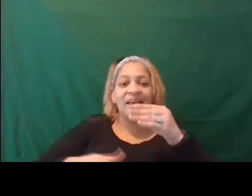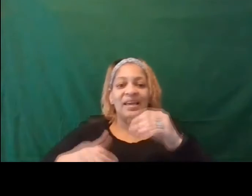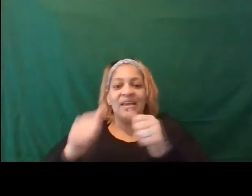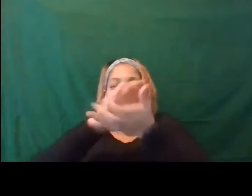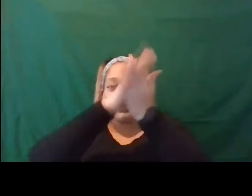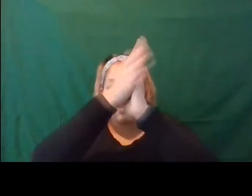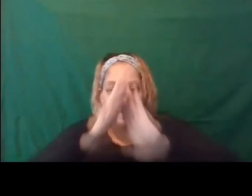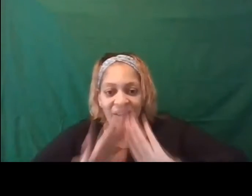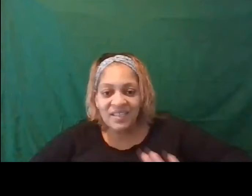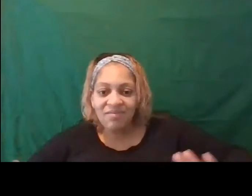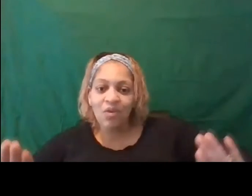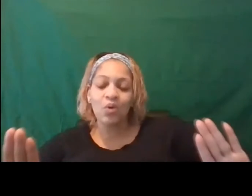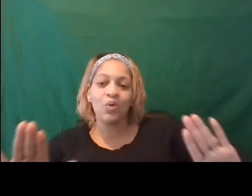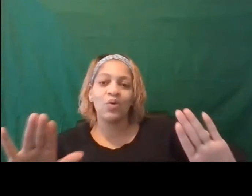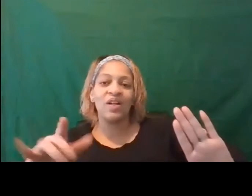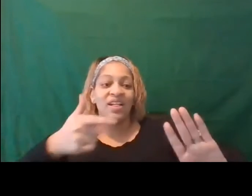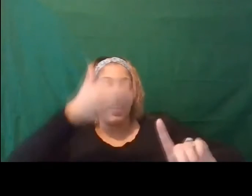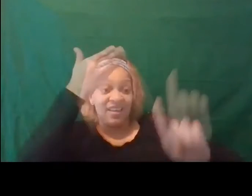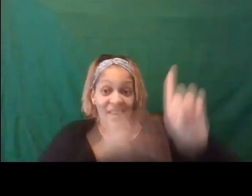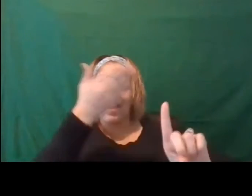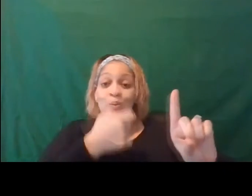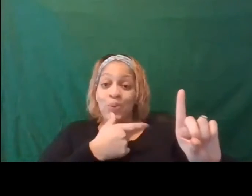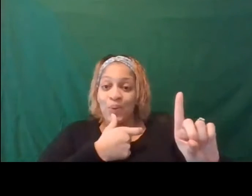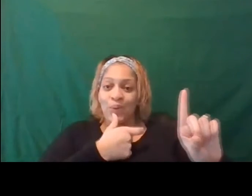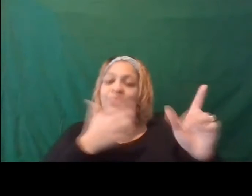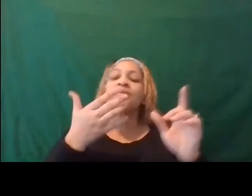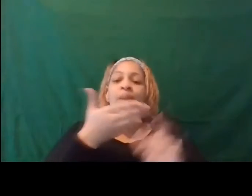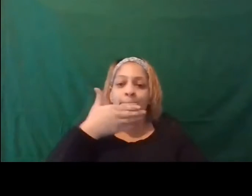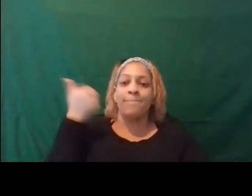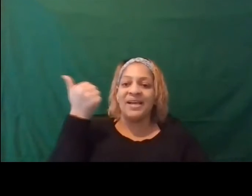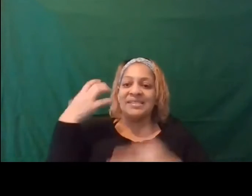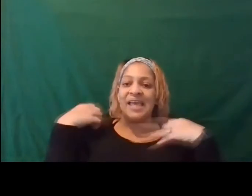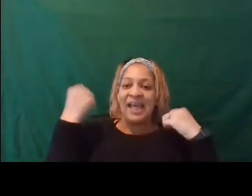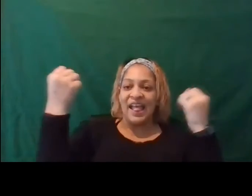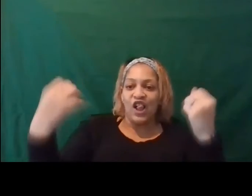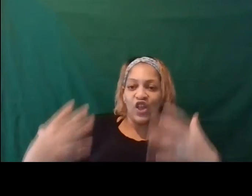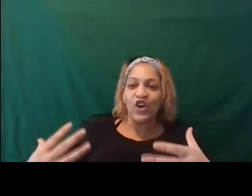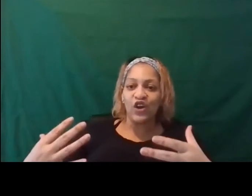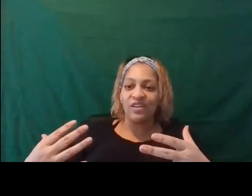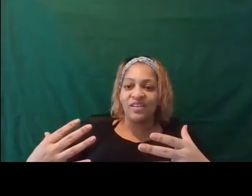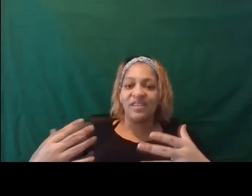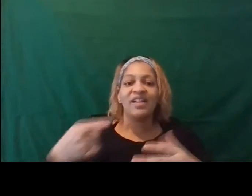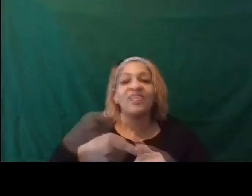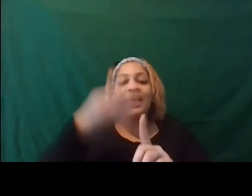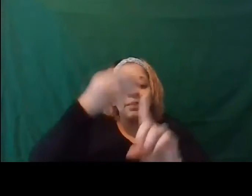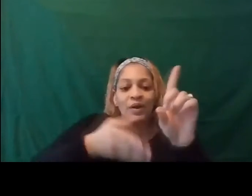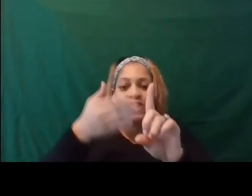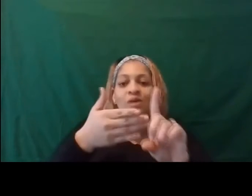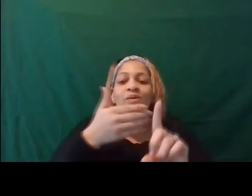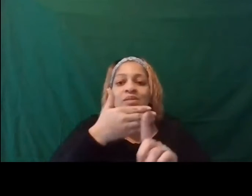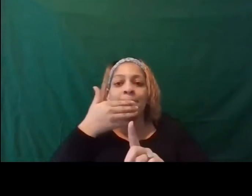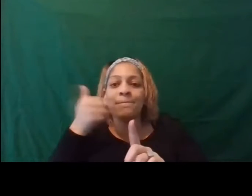will be the best healer. That person will be the best light worker. That person will be the